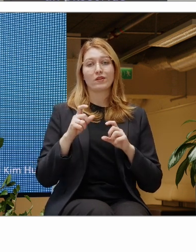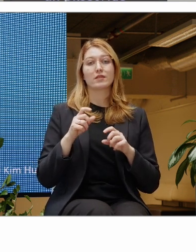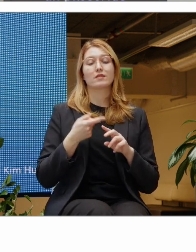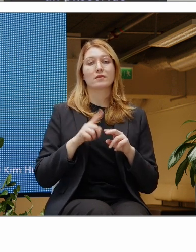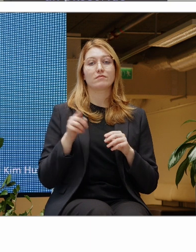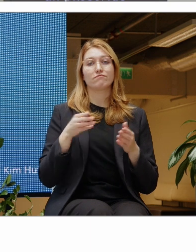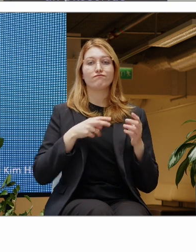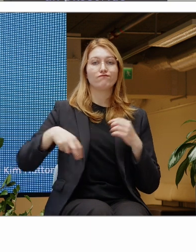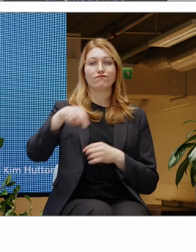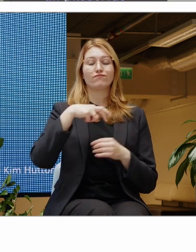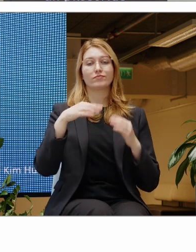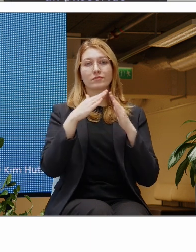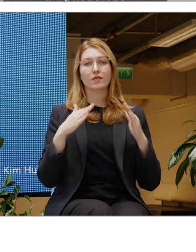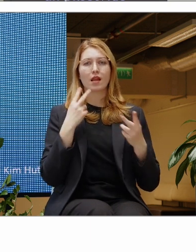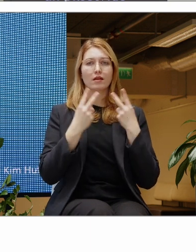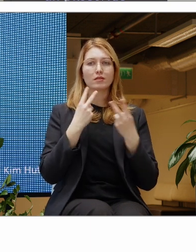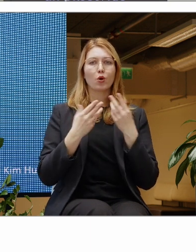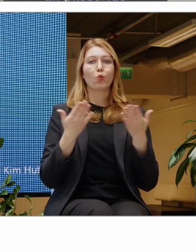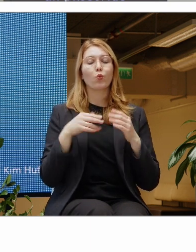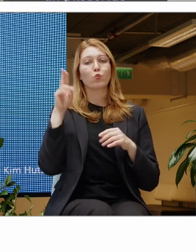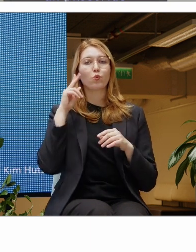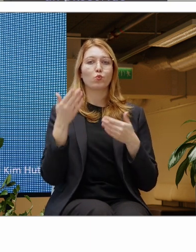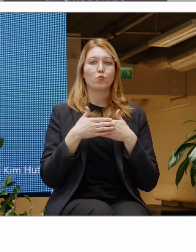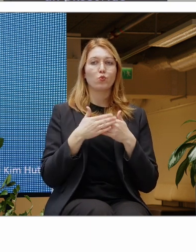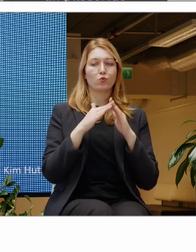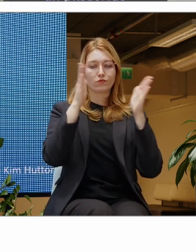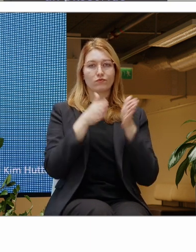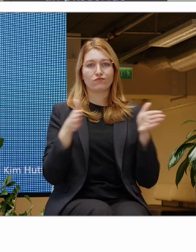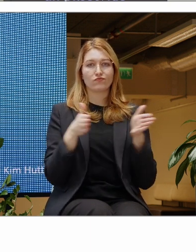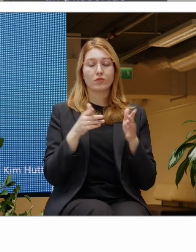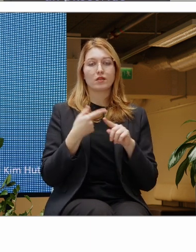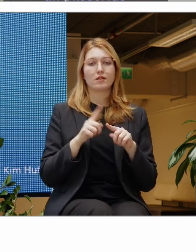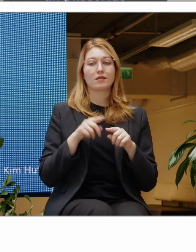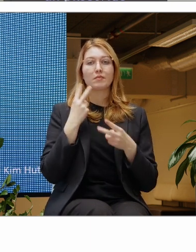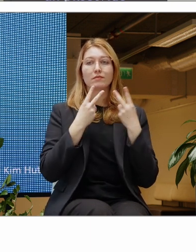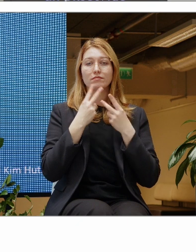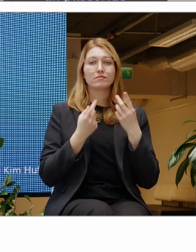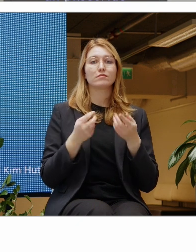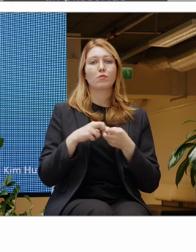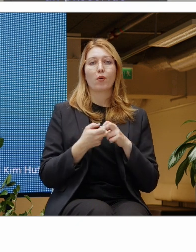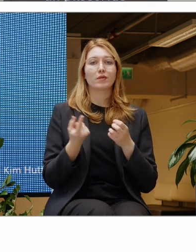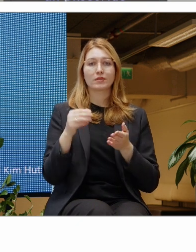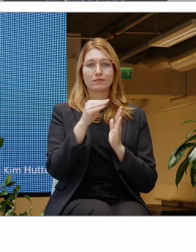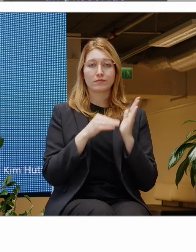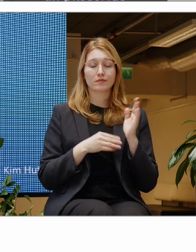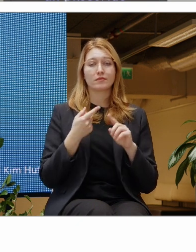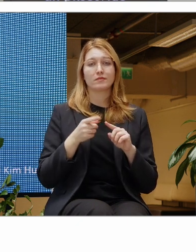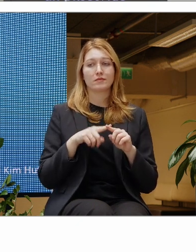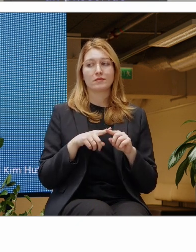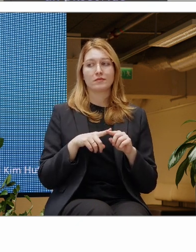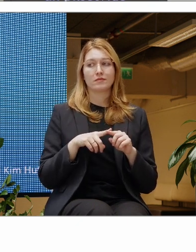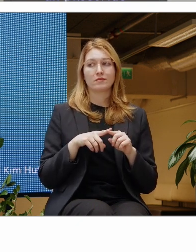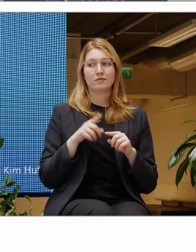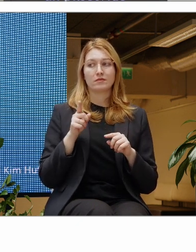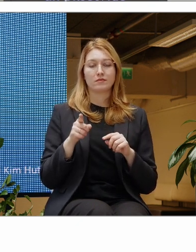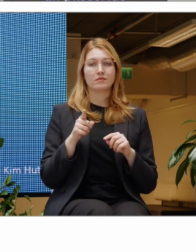the building, we look at wayfinding lifts, toilets and doors. They come back with any issues, then we layer them with capability loss, then they go